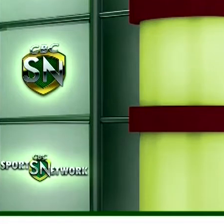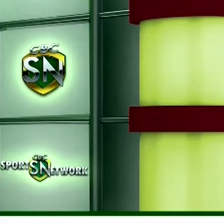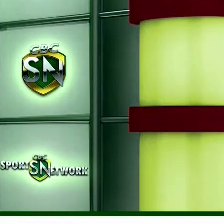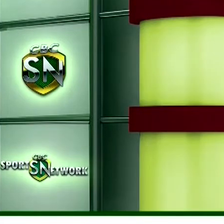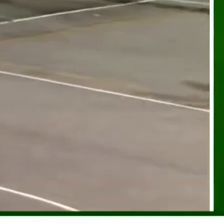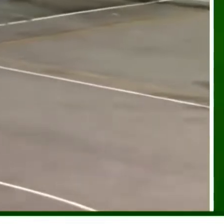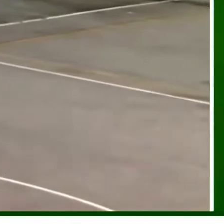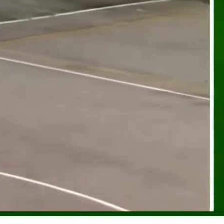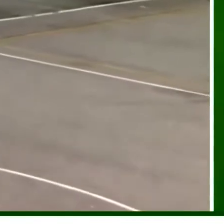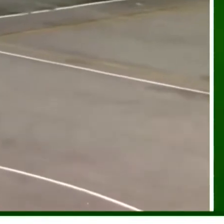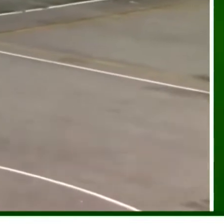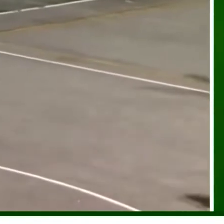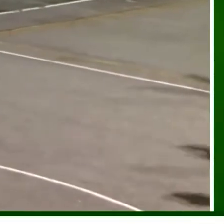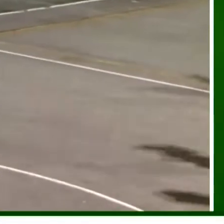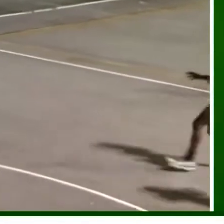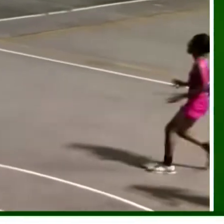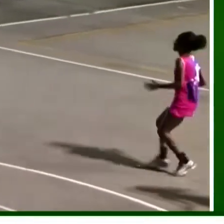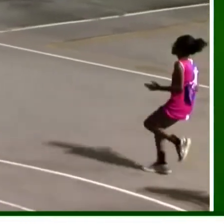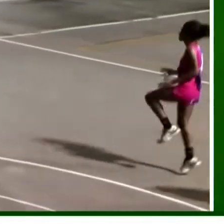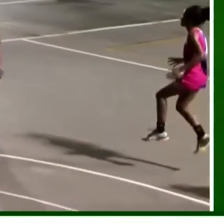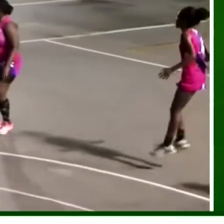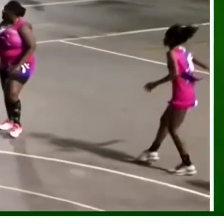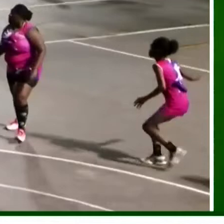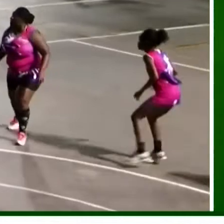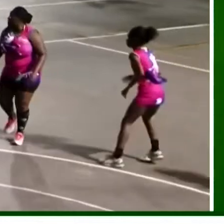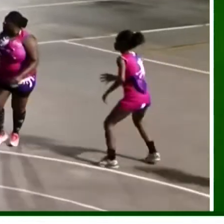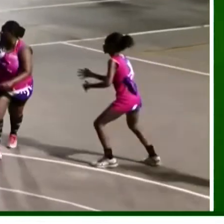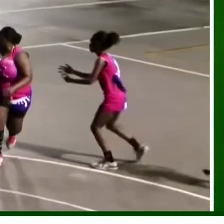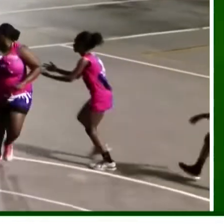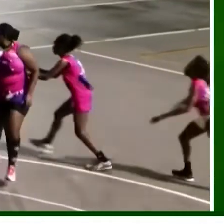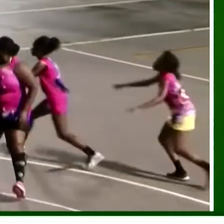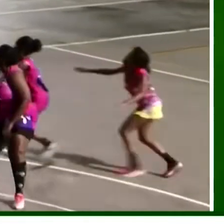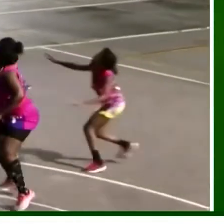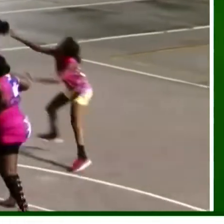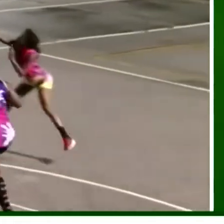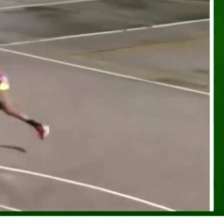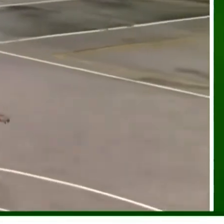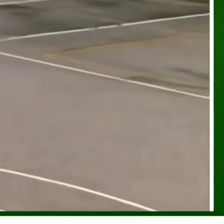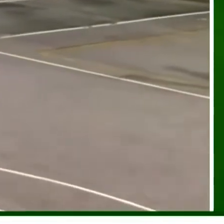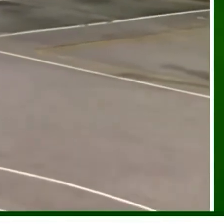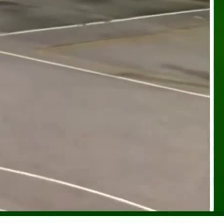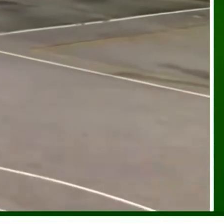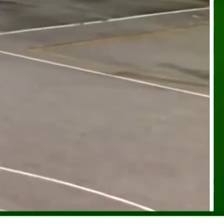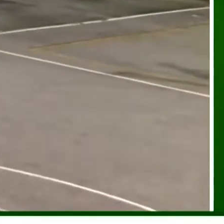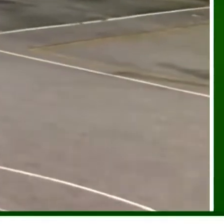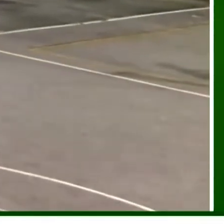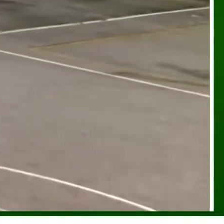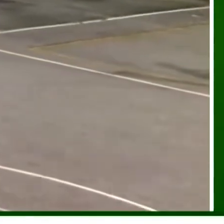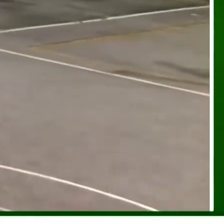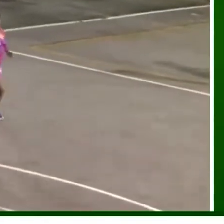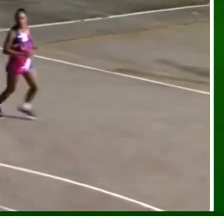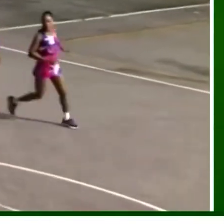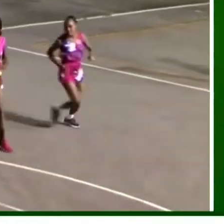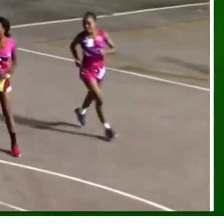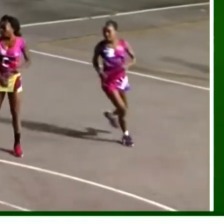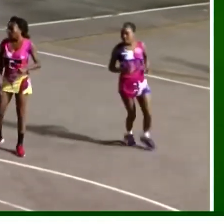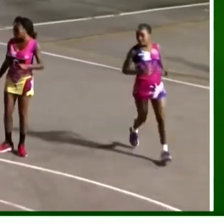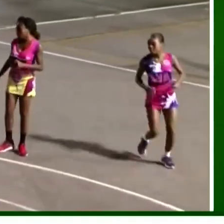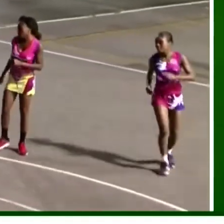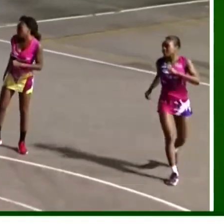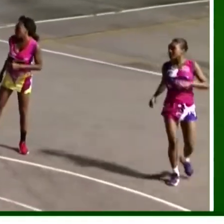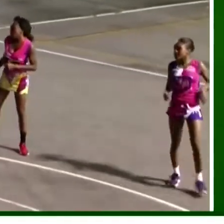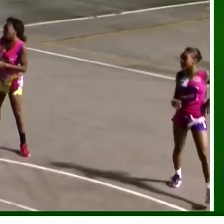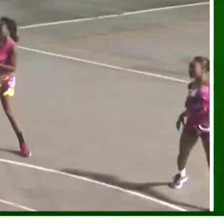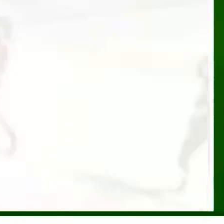CBC Sports, BNA President Nisha Cragwell says the matches will be played at the Netball Stadium in Waterford. Local netball has been on pause since